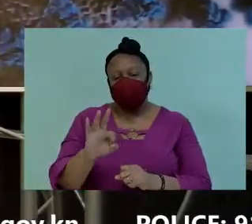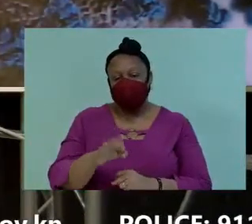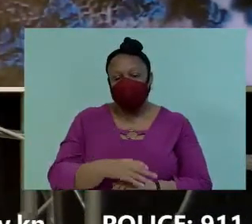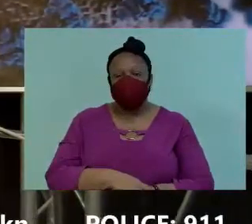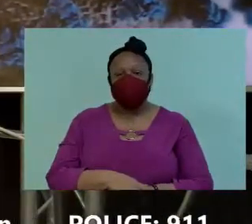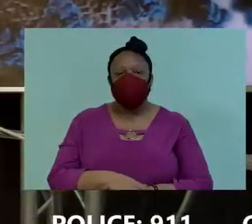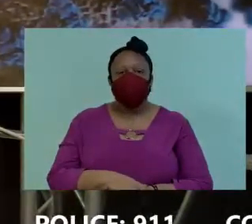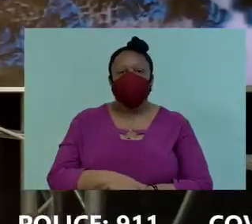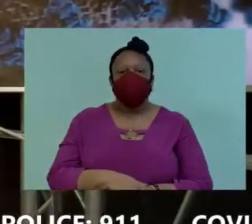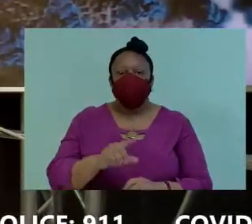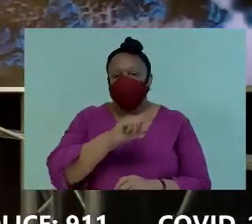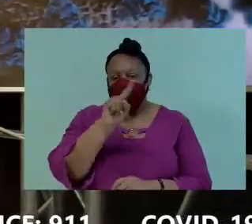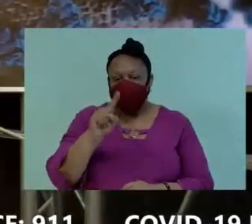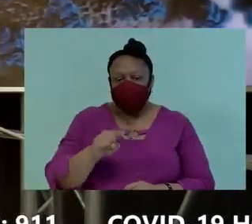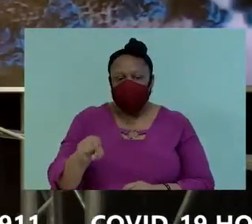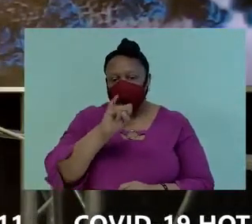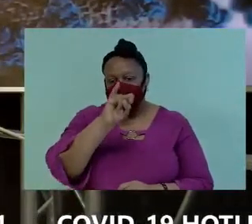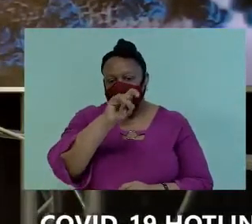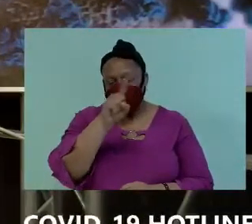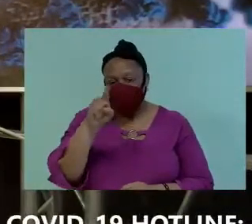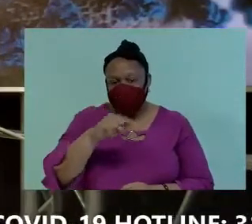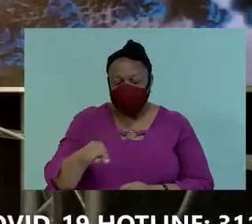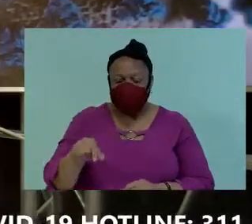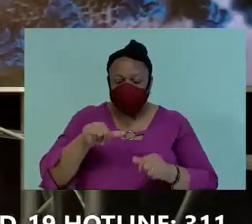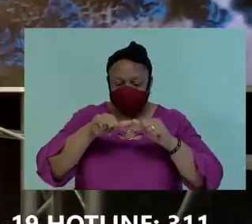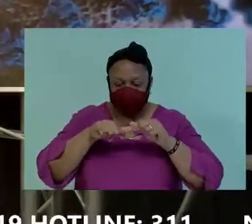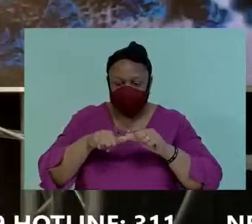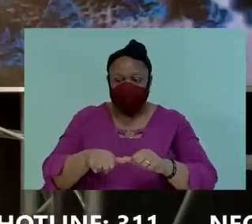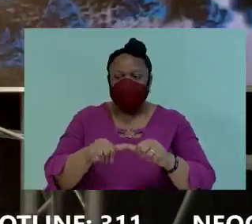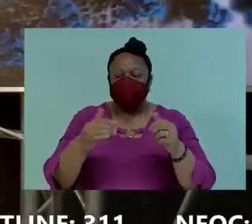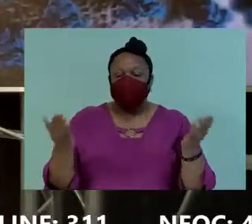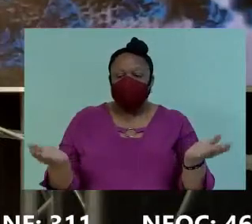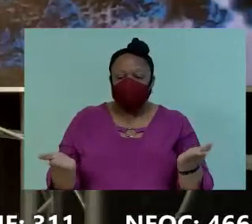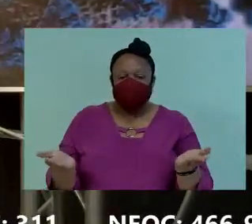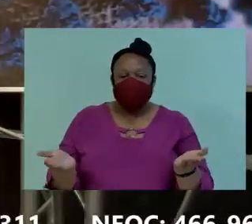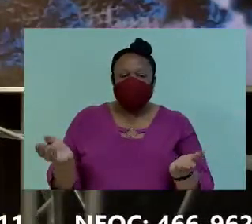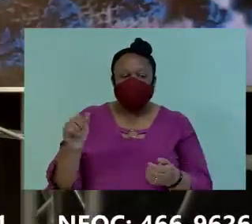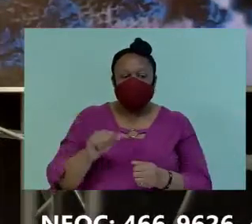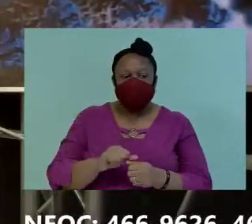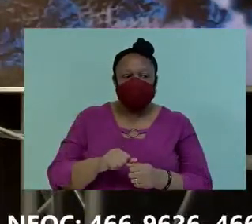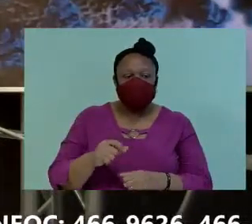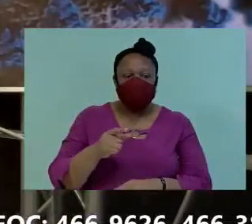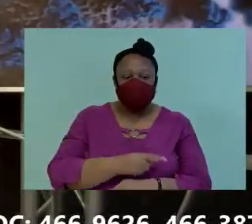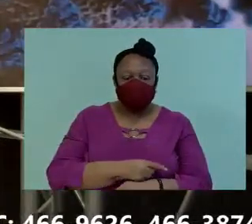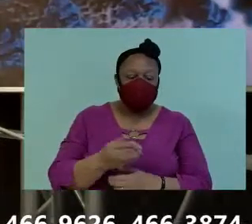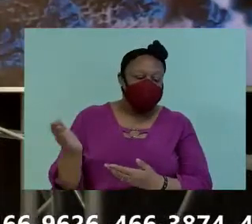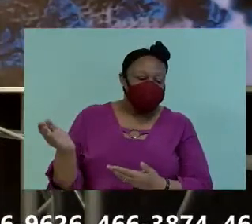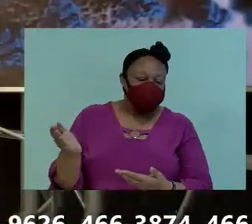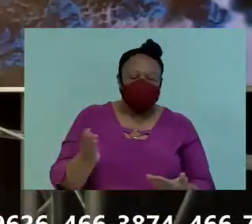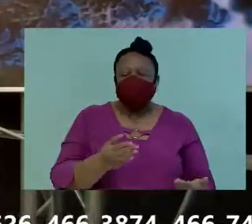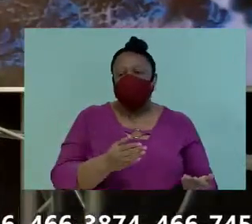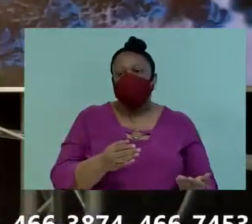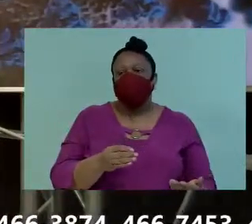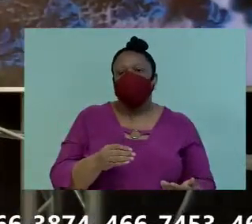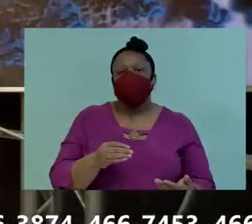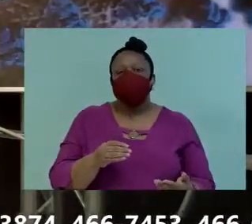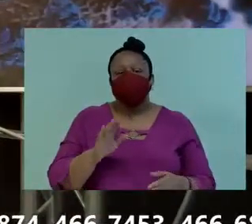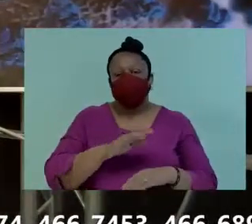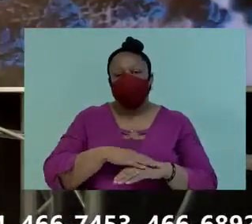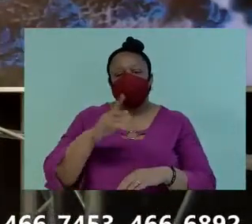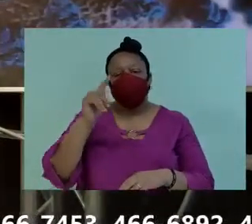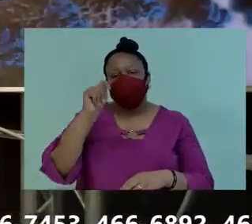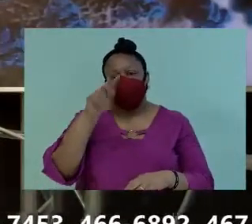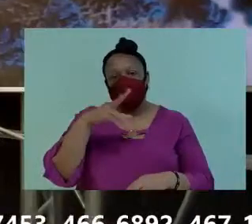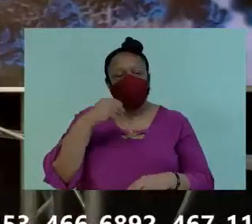thank ZIZ, who continue to work very diligently in bringing these daily